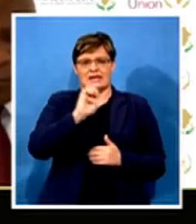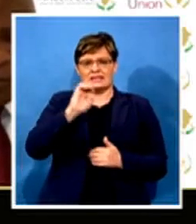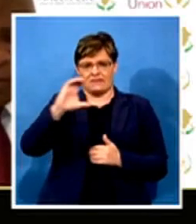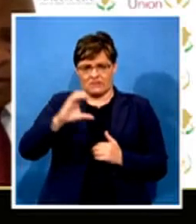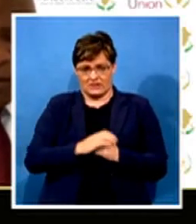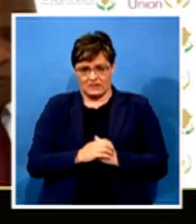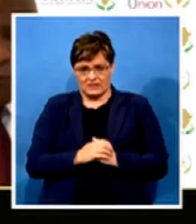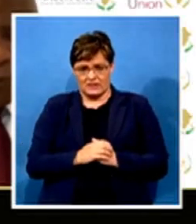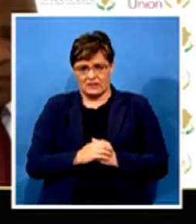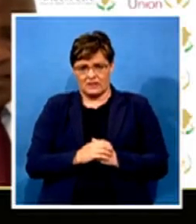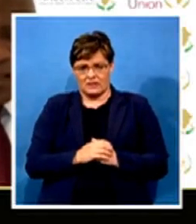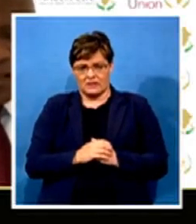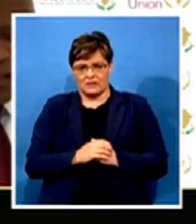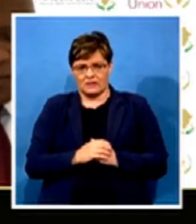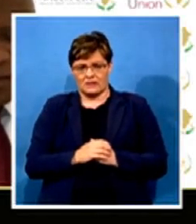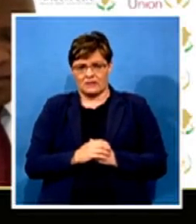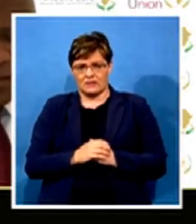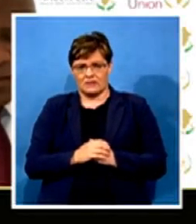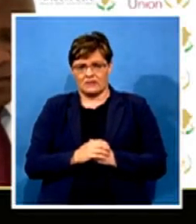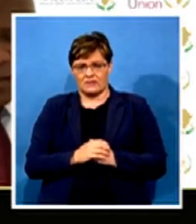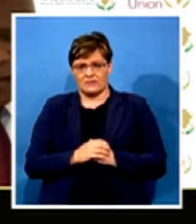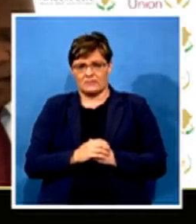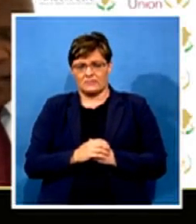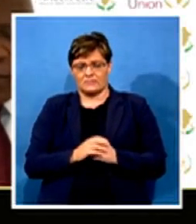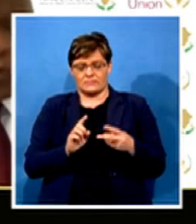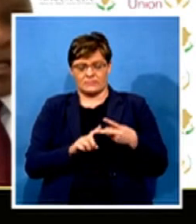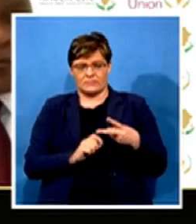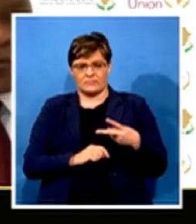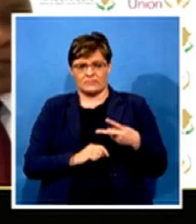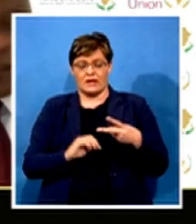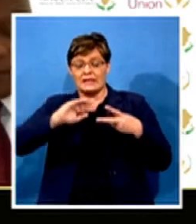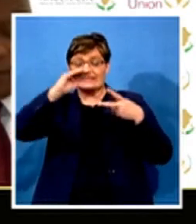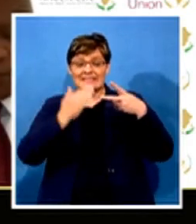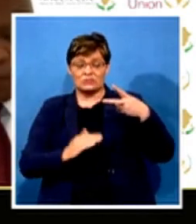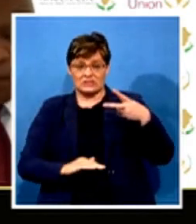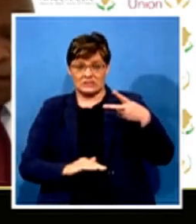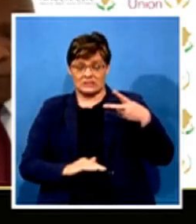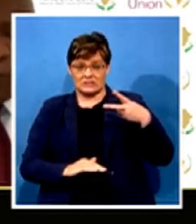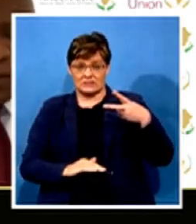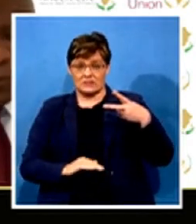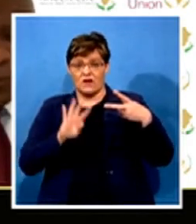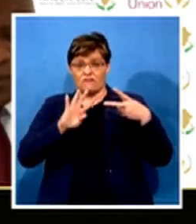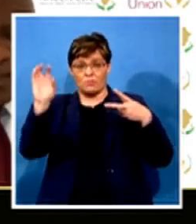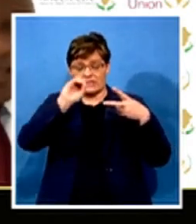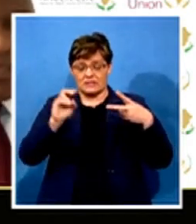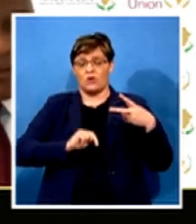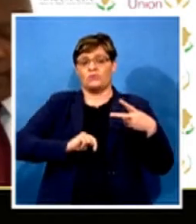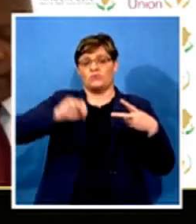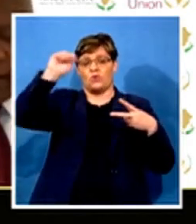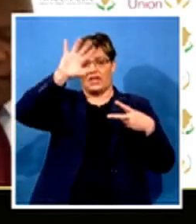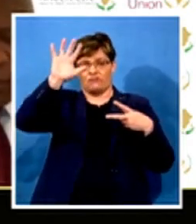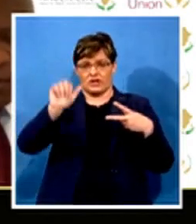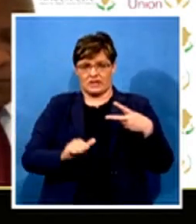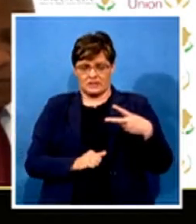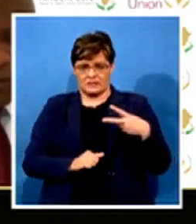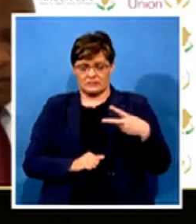Africa, a 4% decrease in North Africa, 42% increase